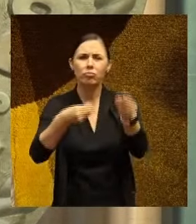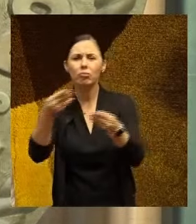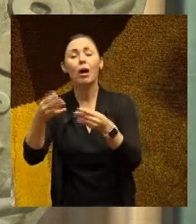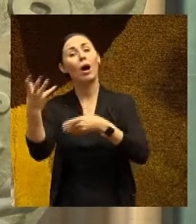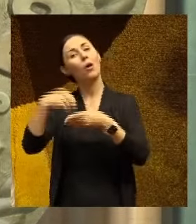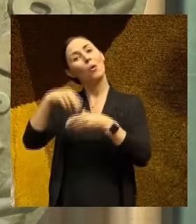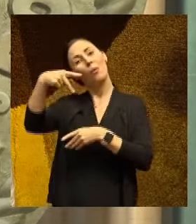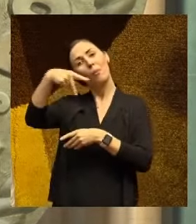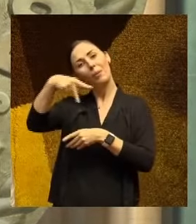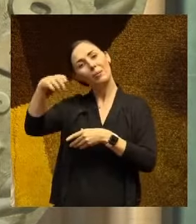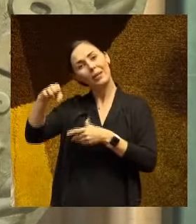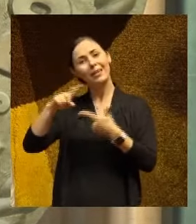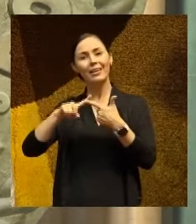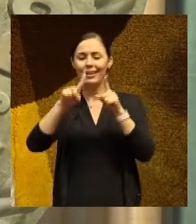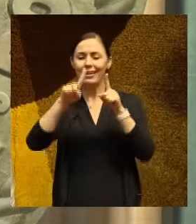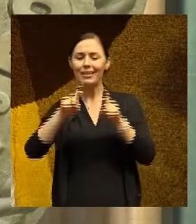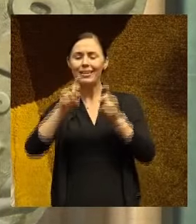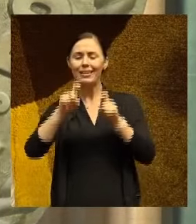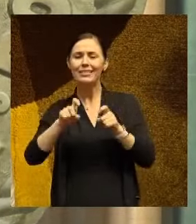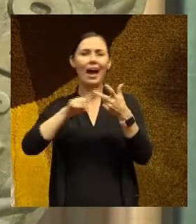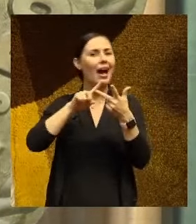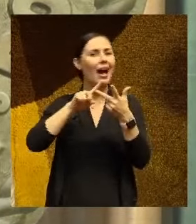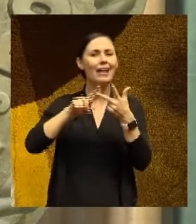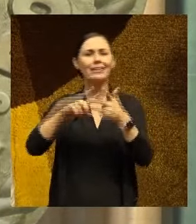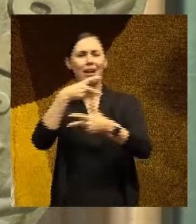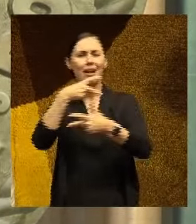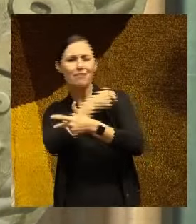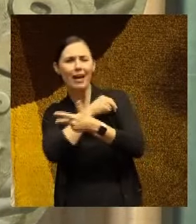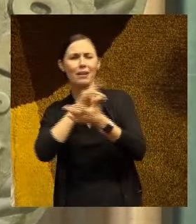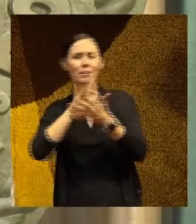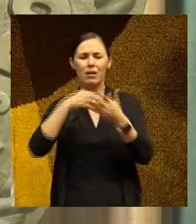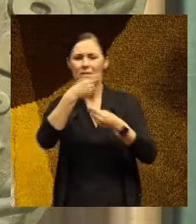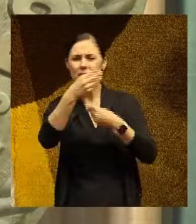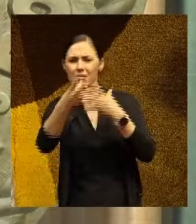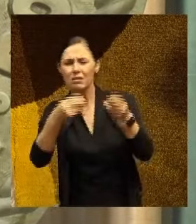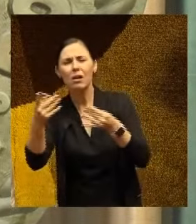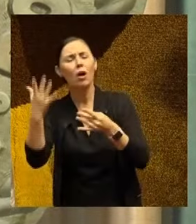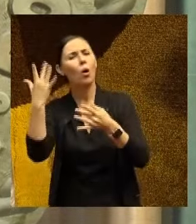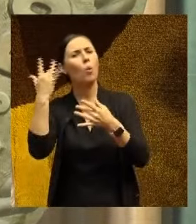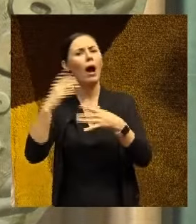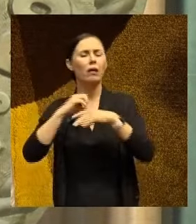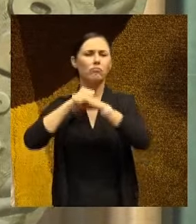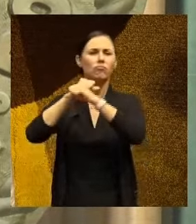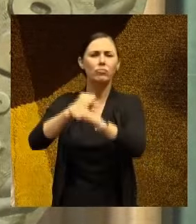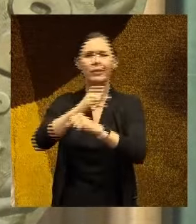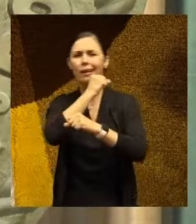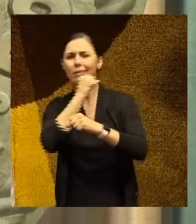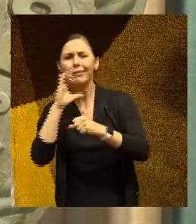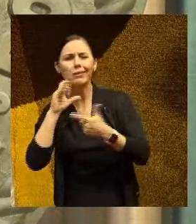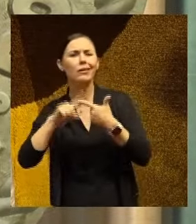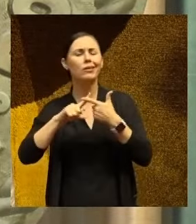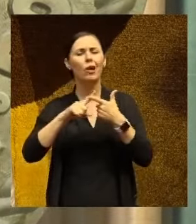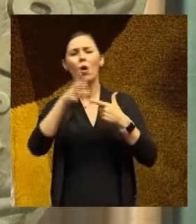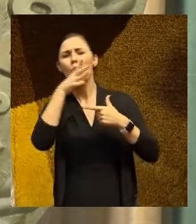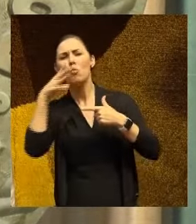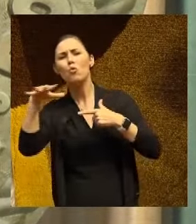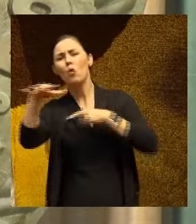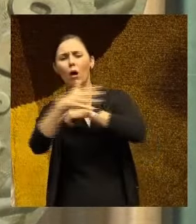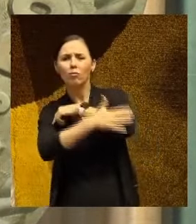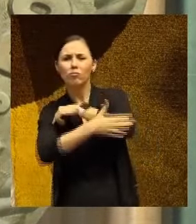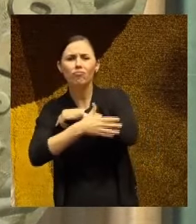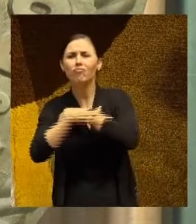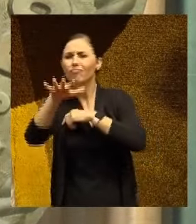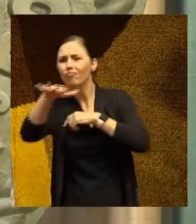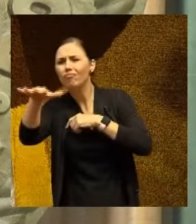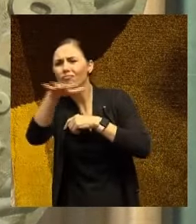kits, vaccines, and medicines to protect the elderly, rural communities, as well as the entire state.